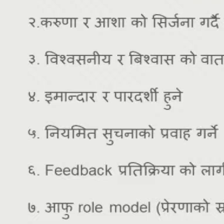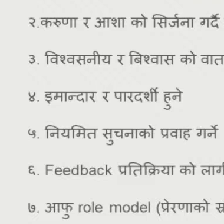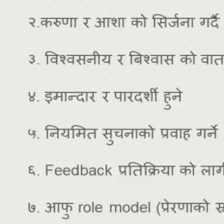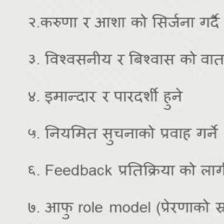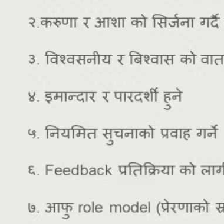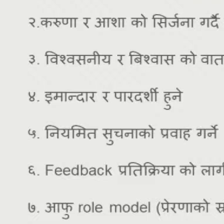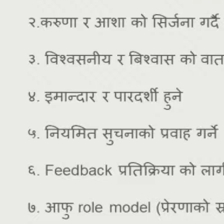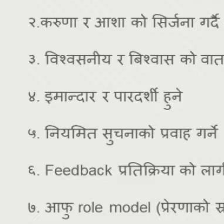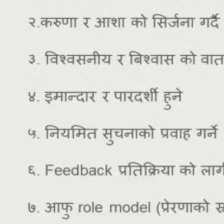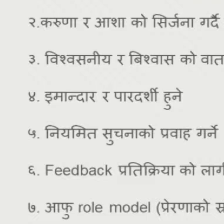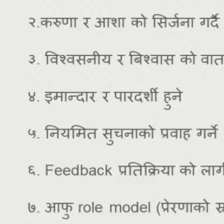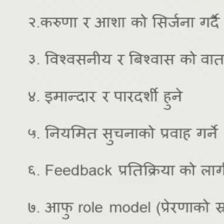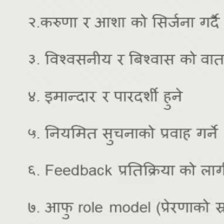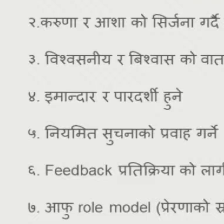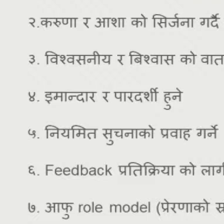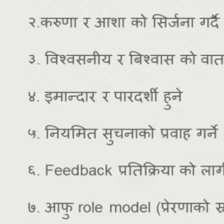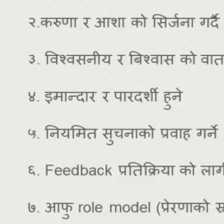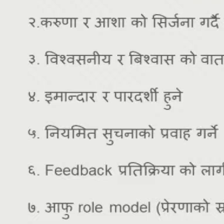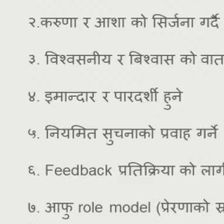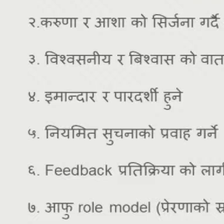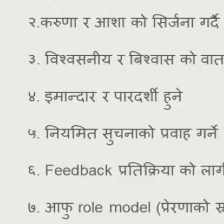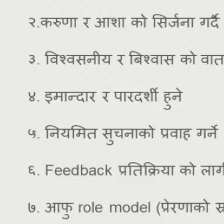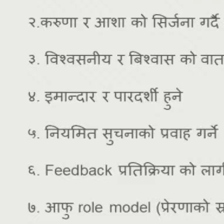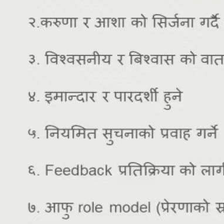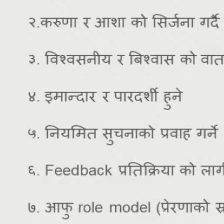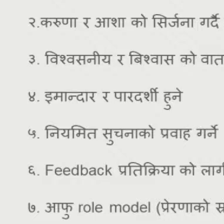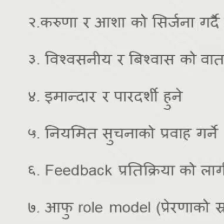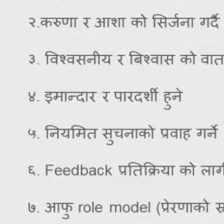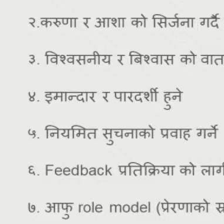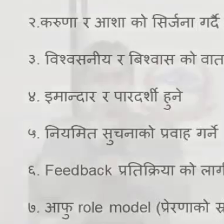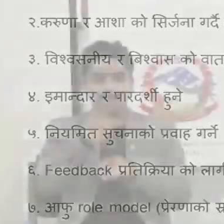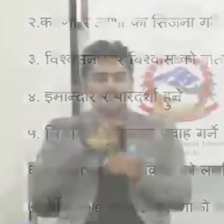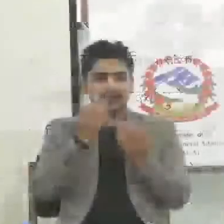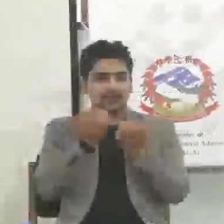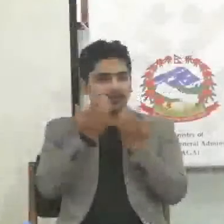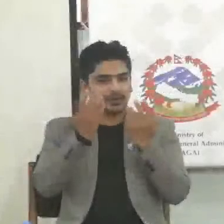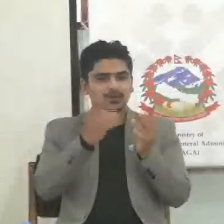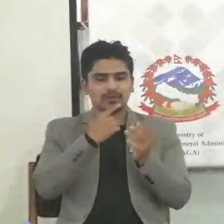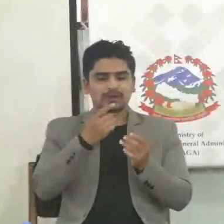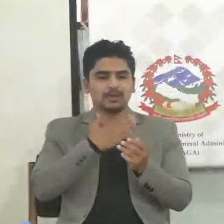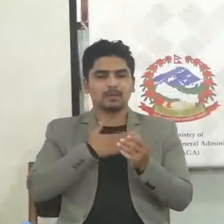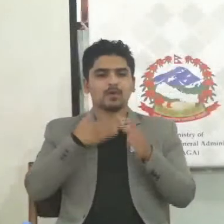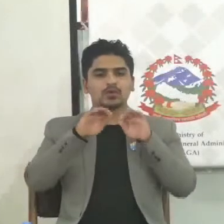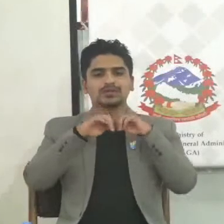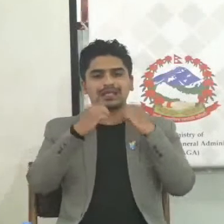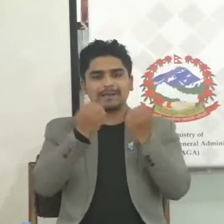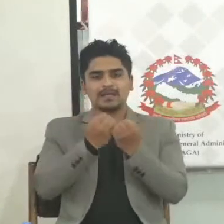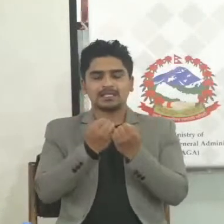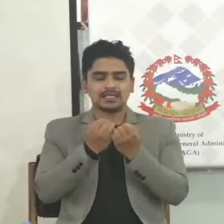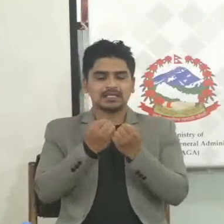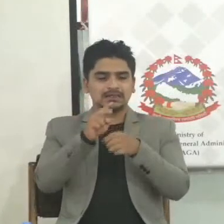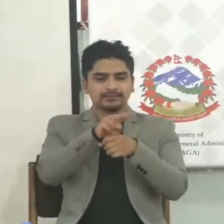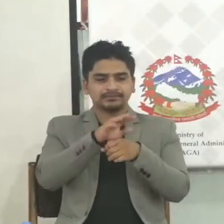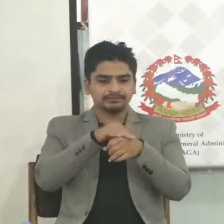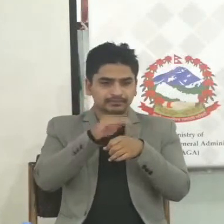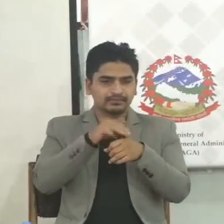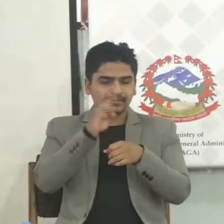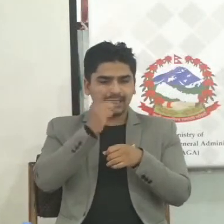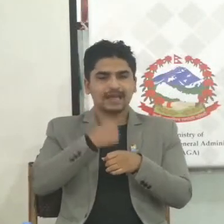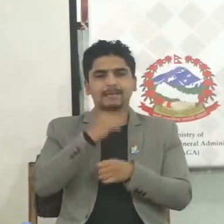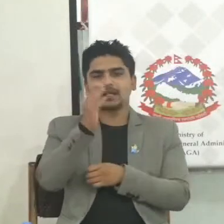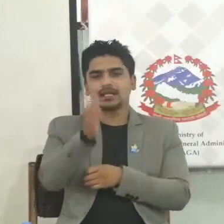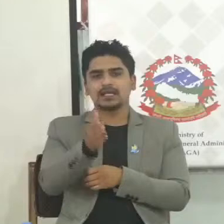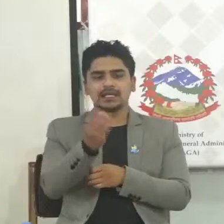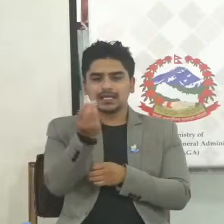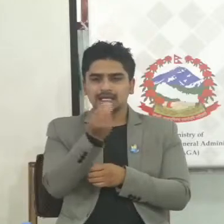things, the emotional care, we can do some sort of good management. Thank you. And if you have any questions.